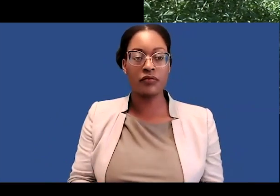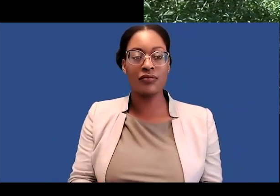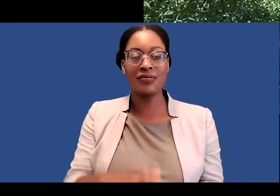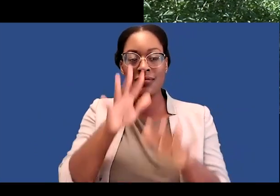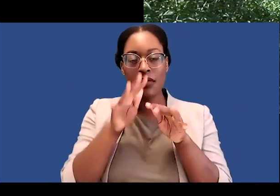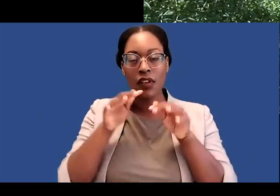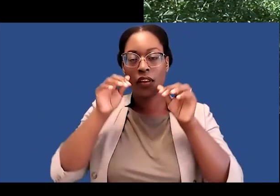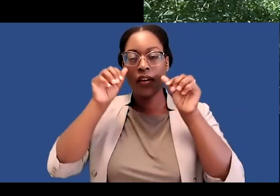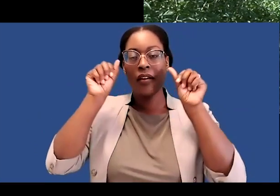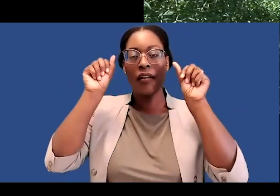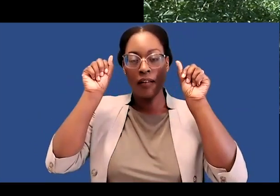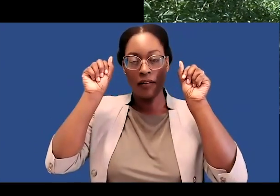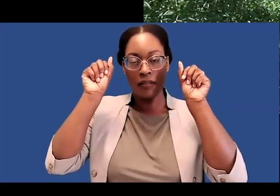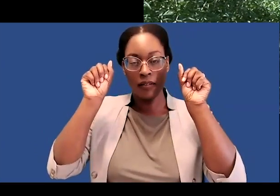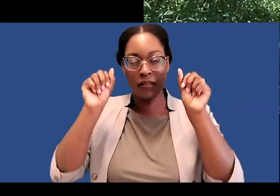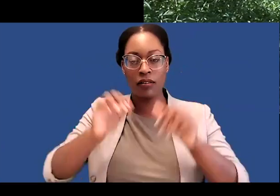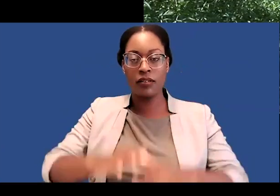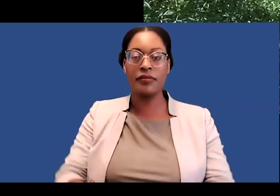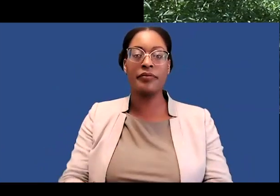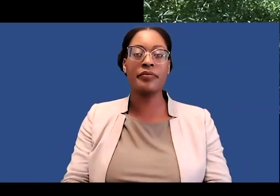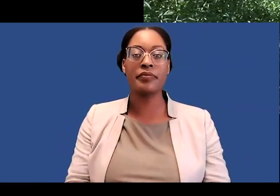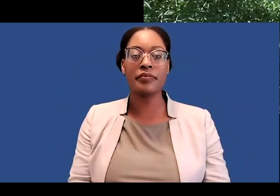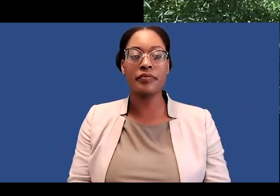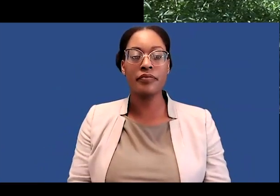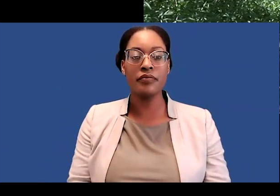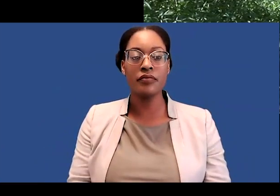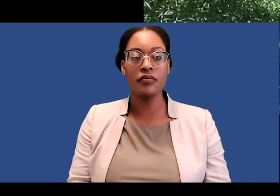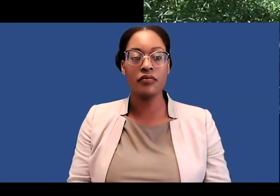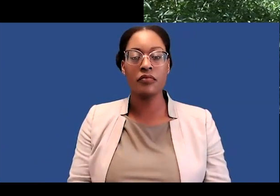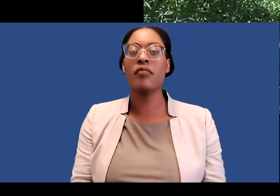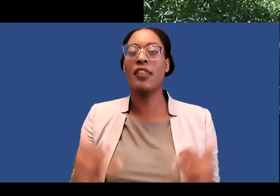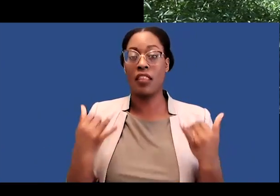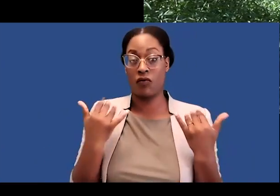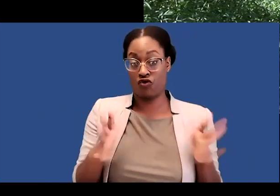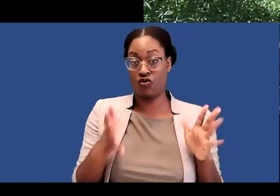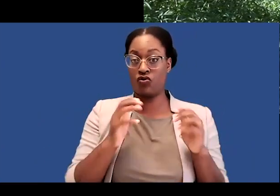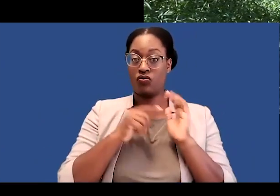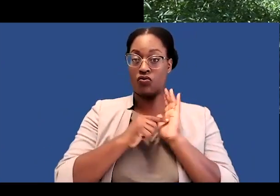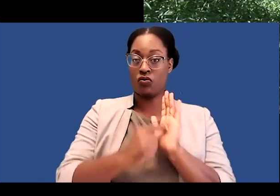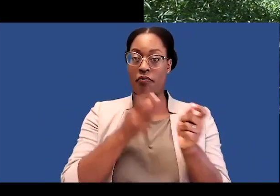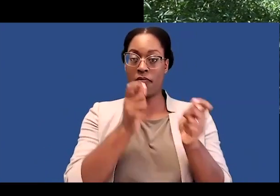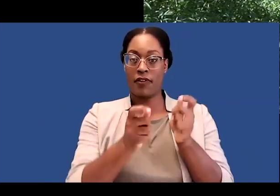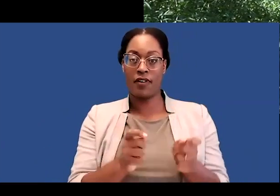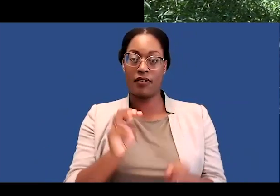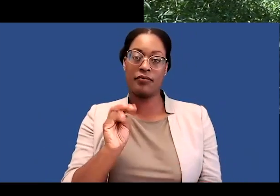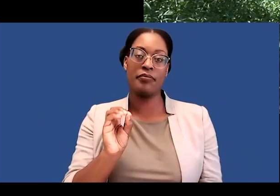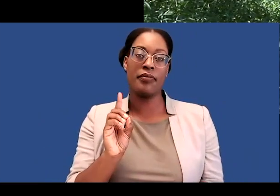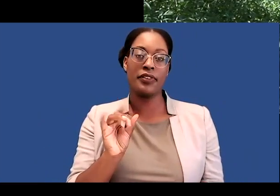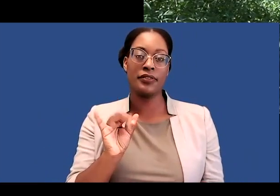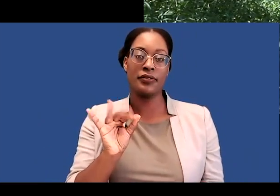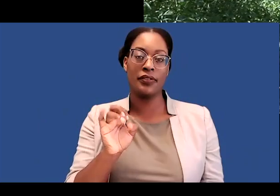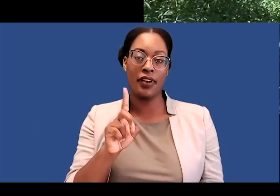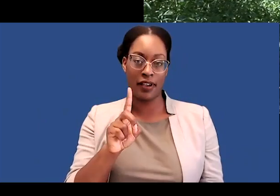Then inhale the arms up and back. I'm going to show the full versions this time. Interchange them as you